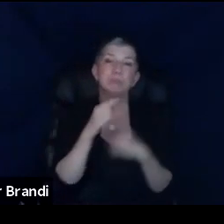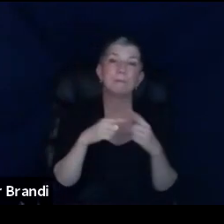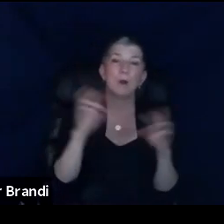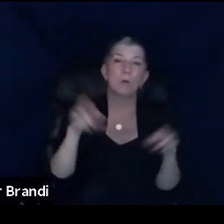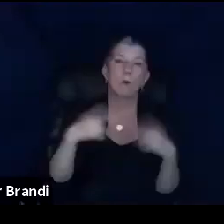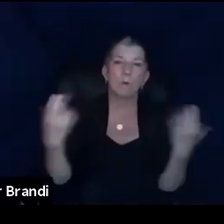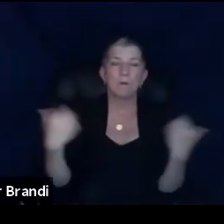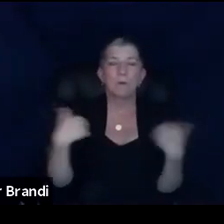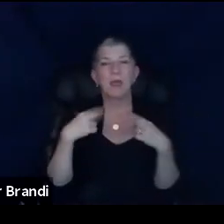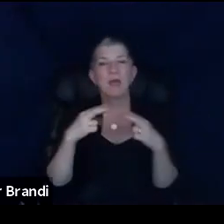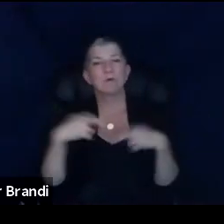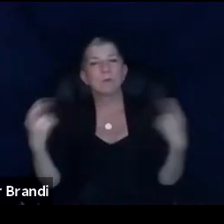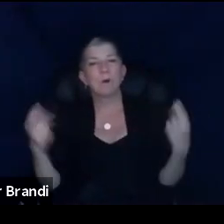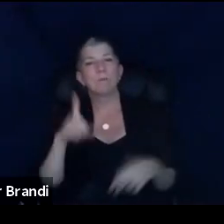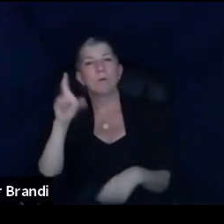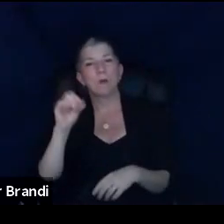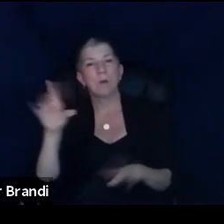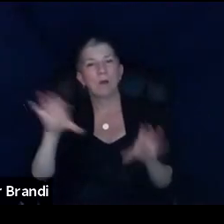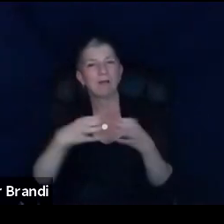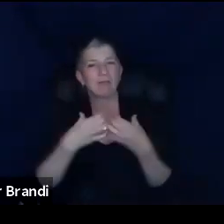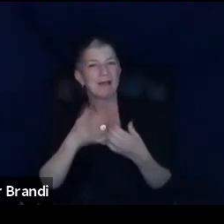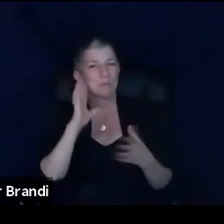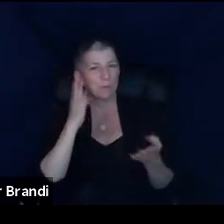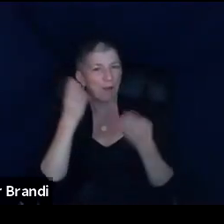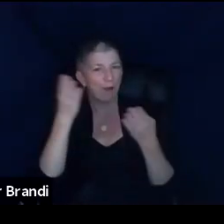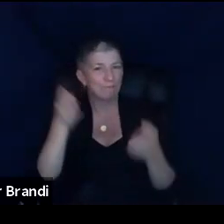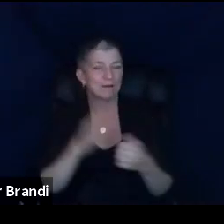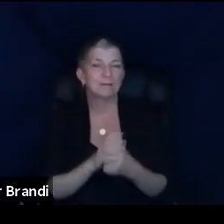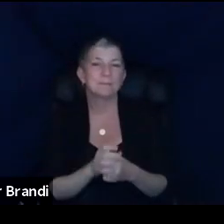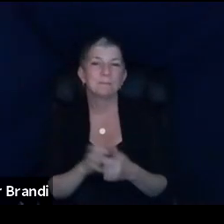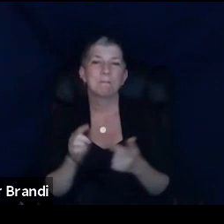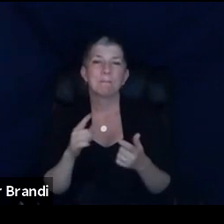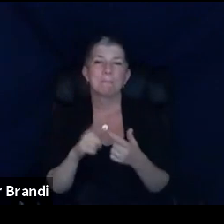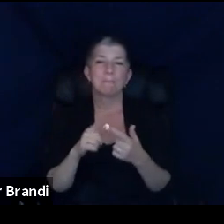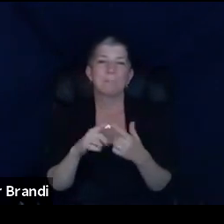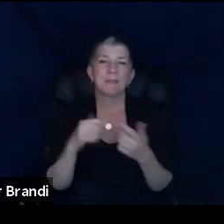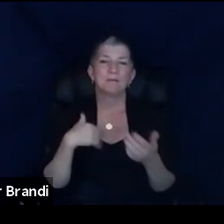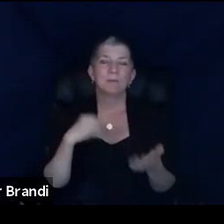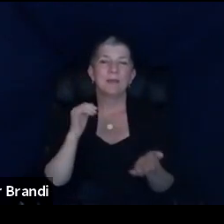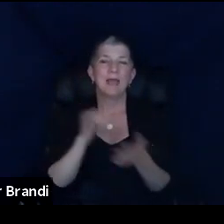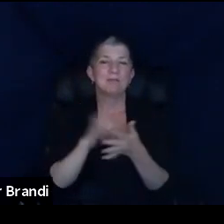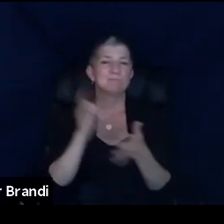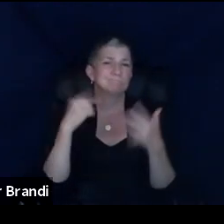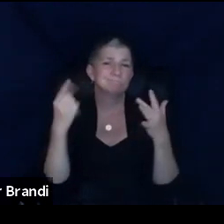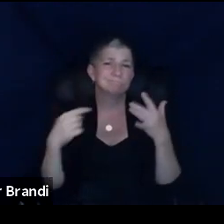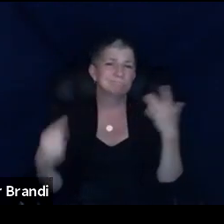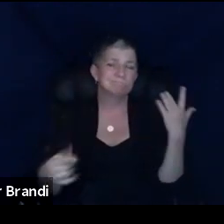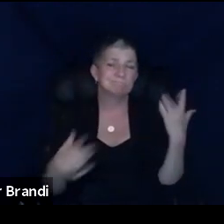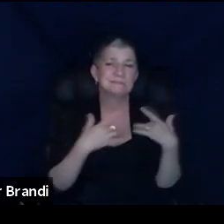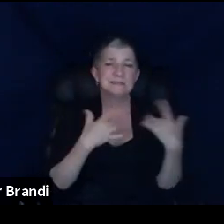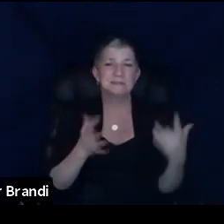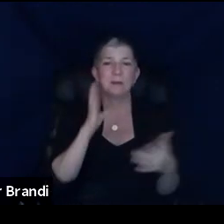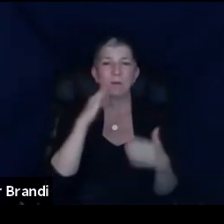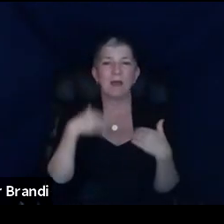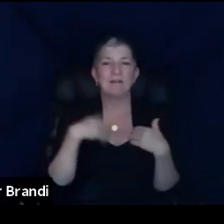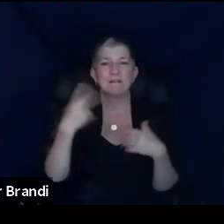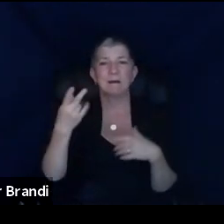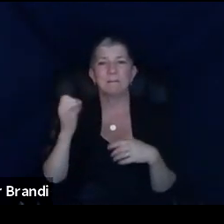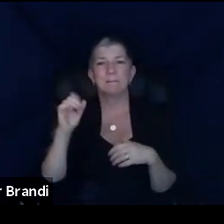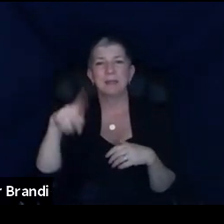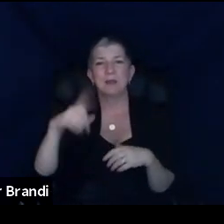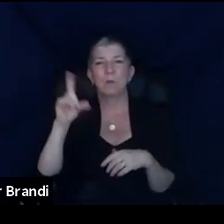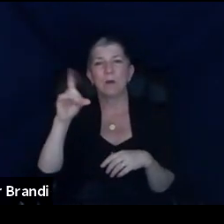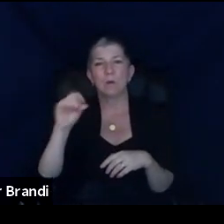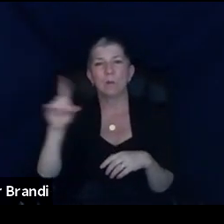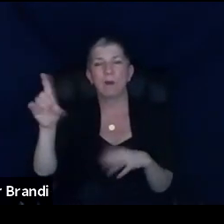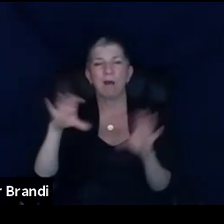rope 101 class coming up. We have a blowjobs class coming up. We typically will have a Kink 101 class at least once